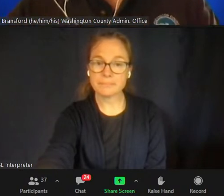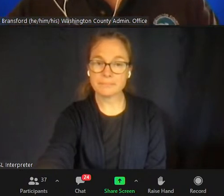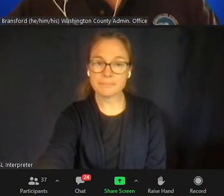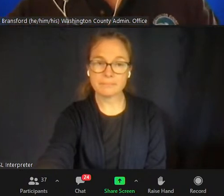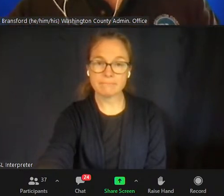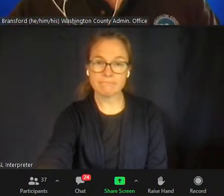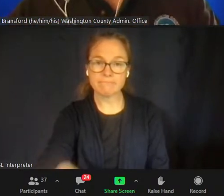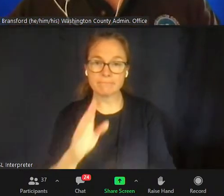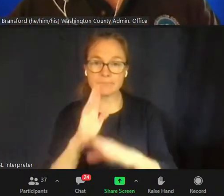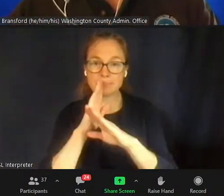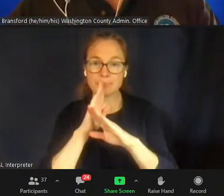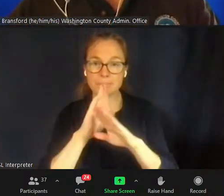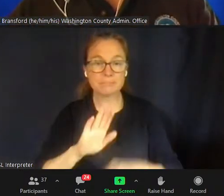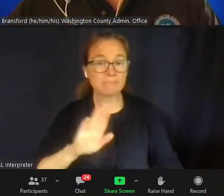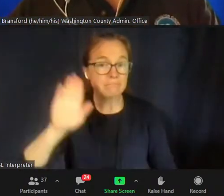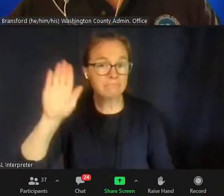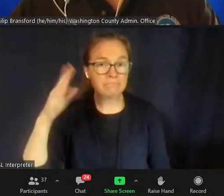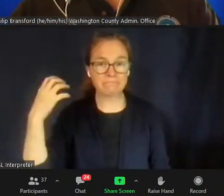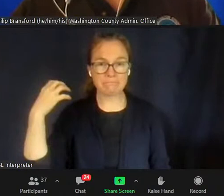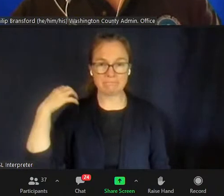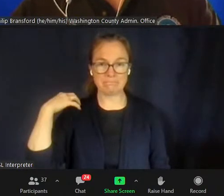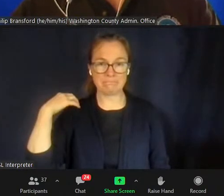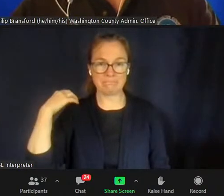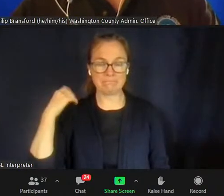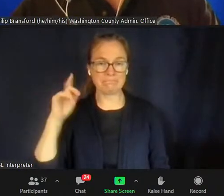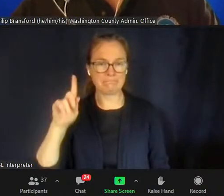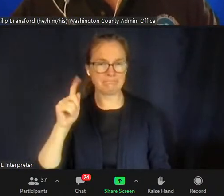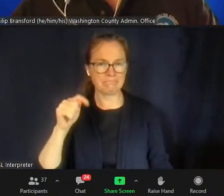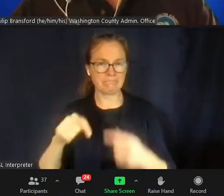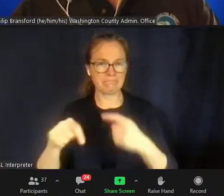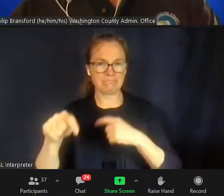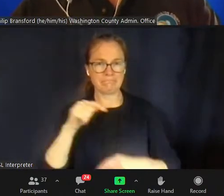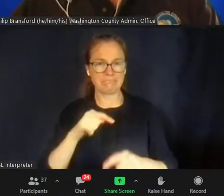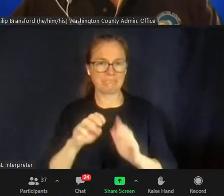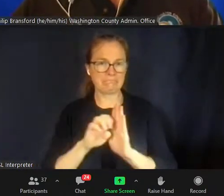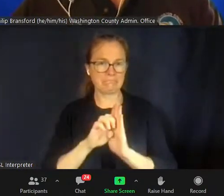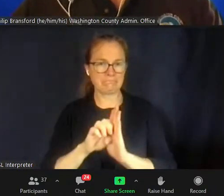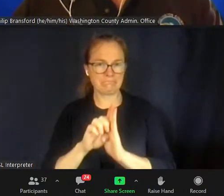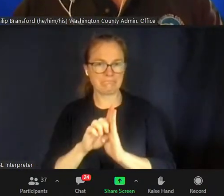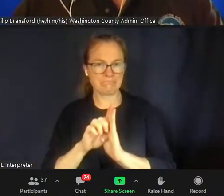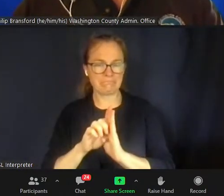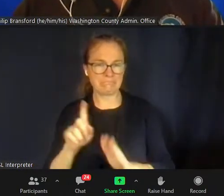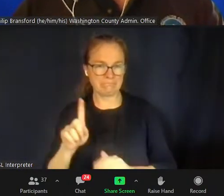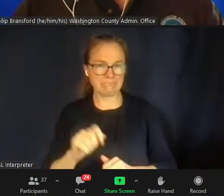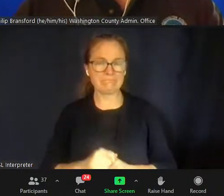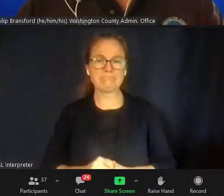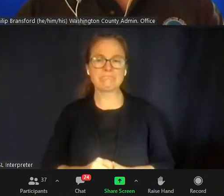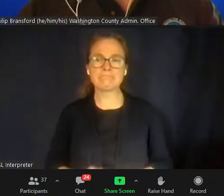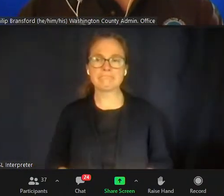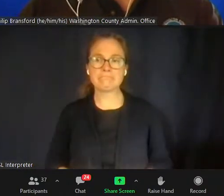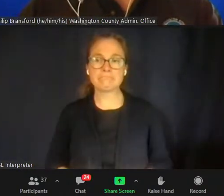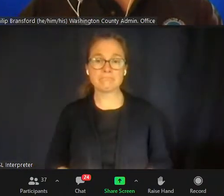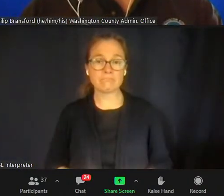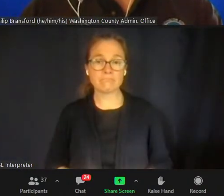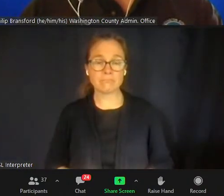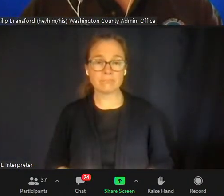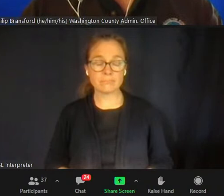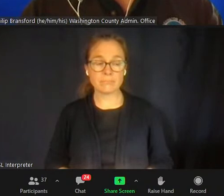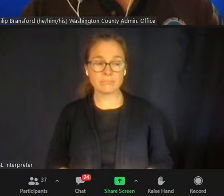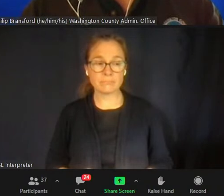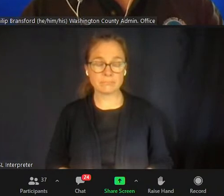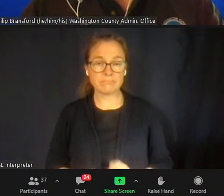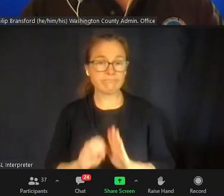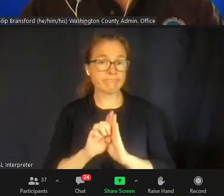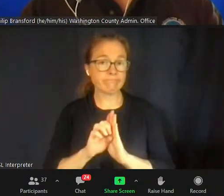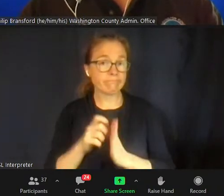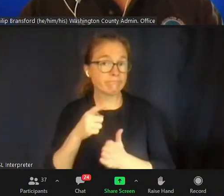If I could step back for a minute and give a couple of other examples of what we have been doing as a